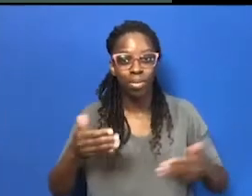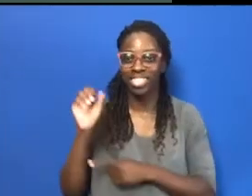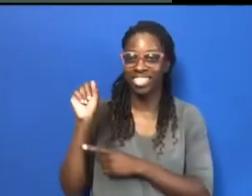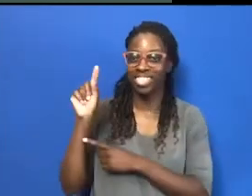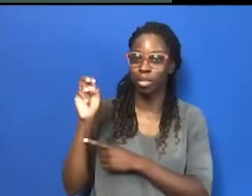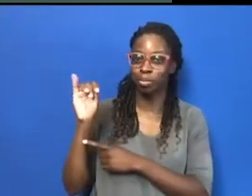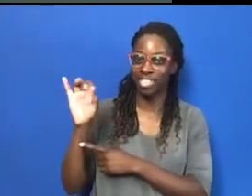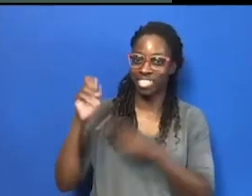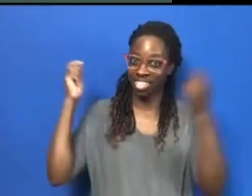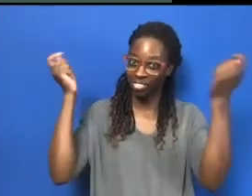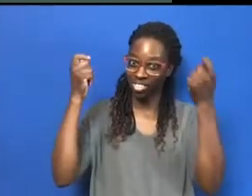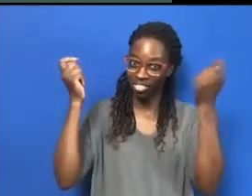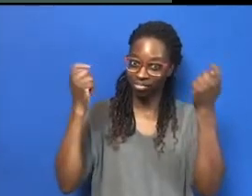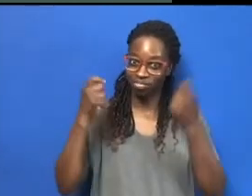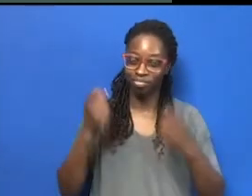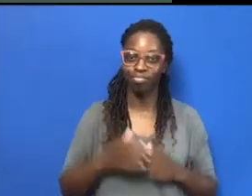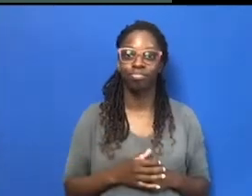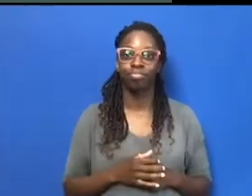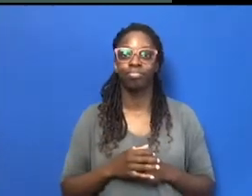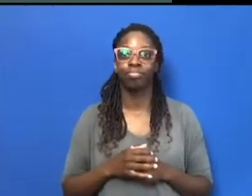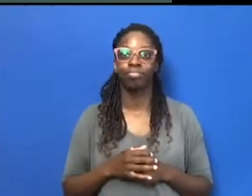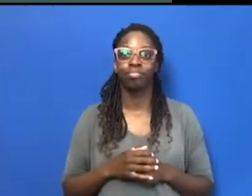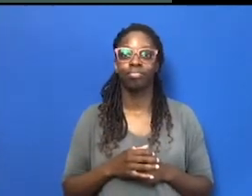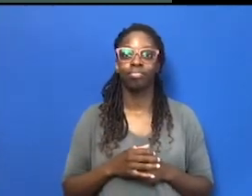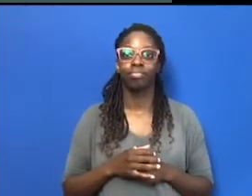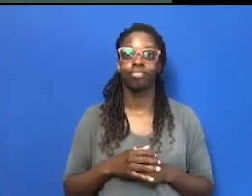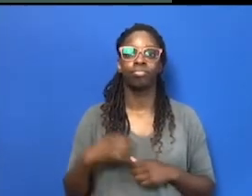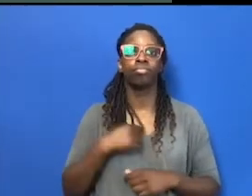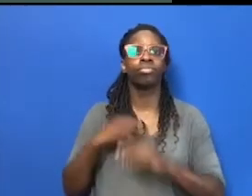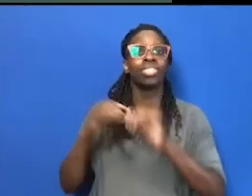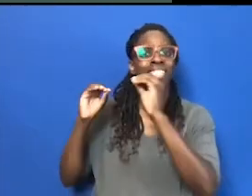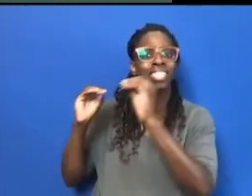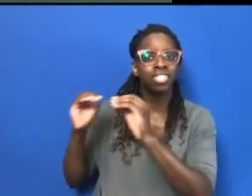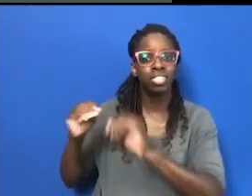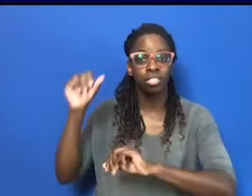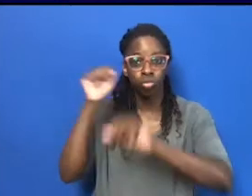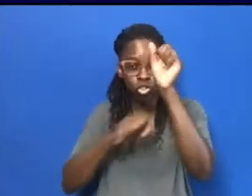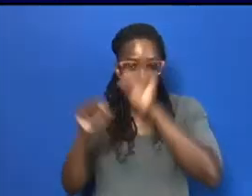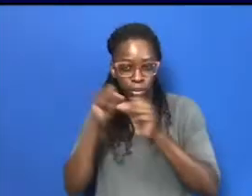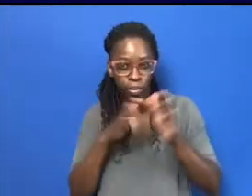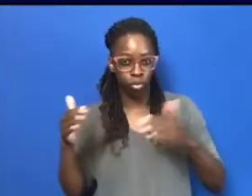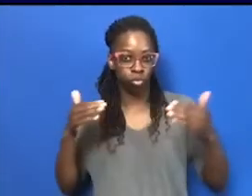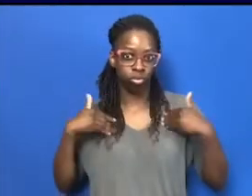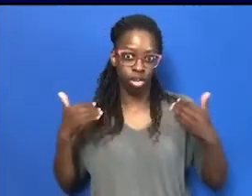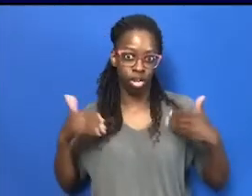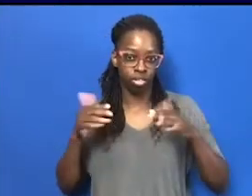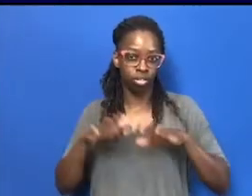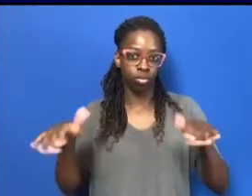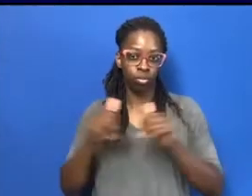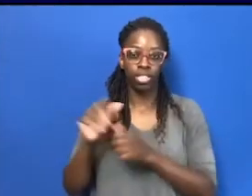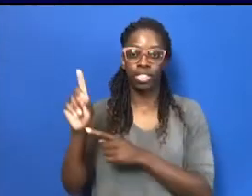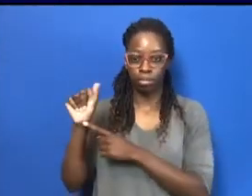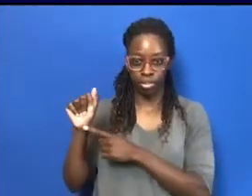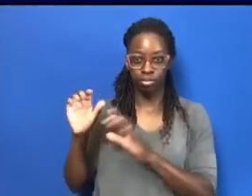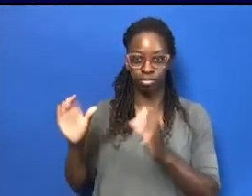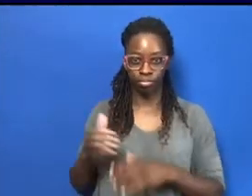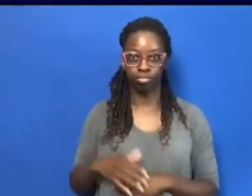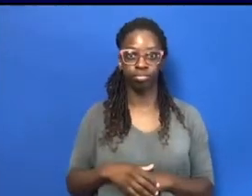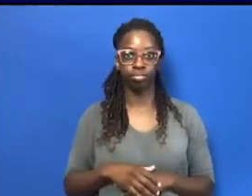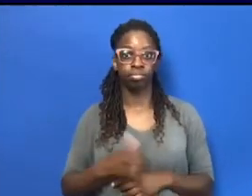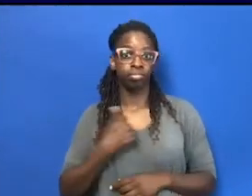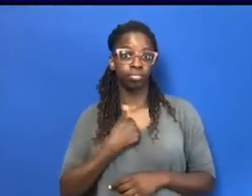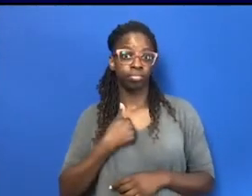session on STEM Instructional Strategies for Young Children with Disabilities. I am Jessica Hardy. I'm an assistant professor of